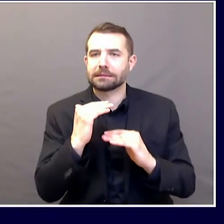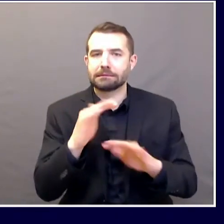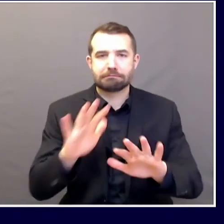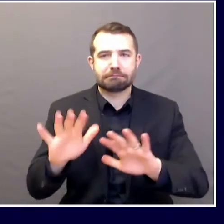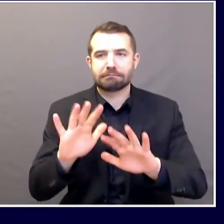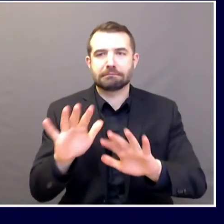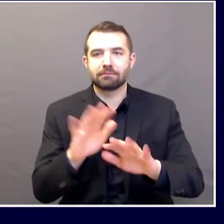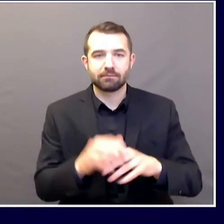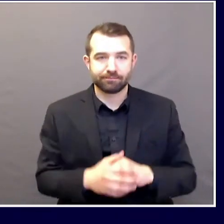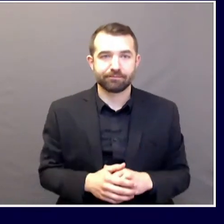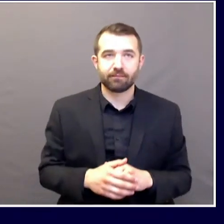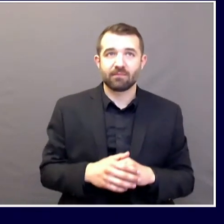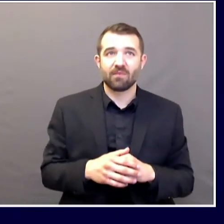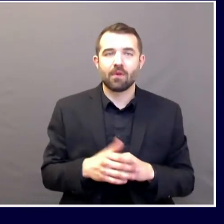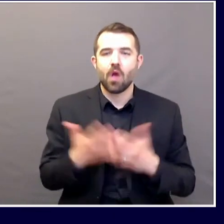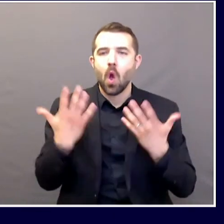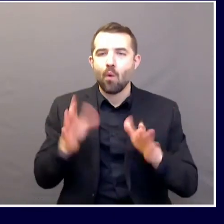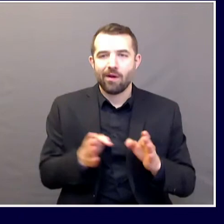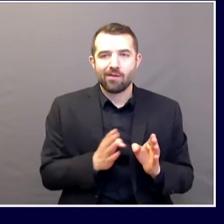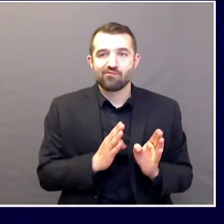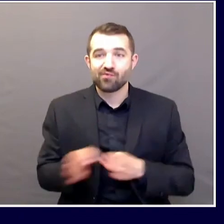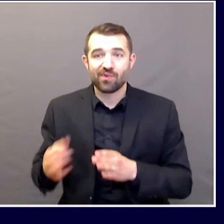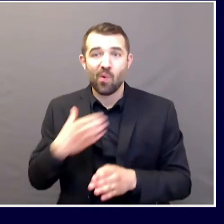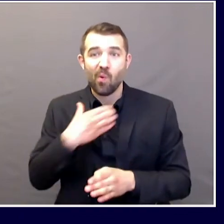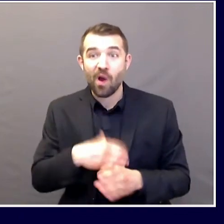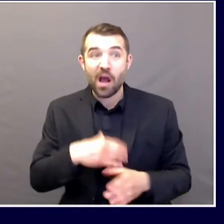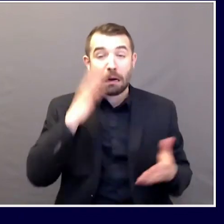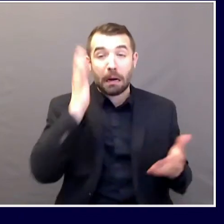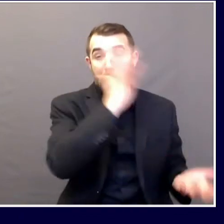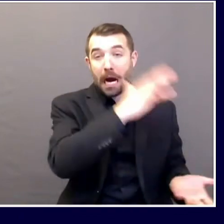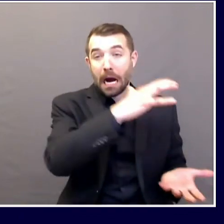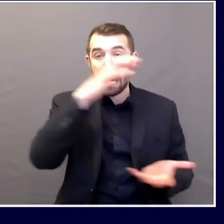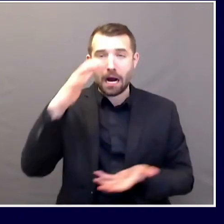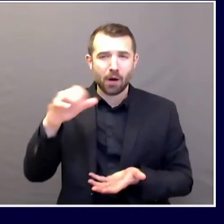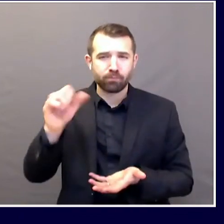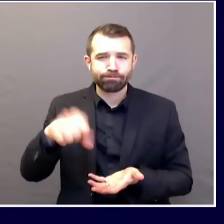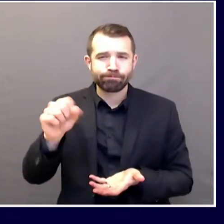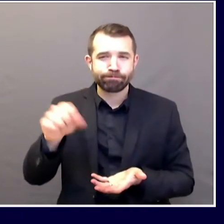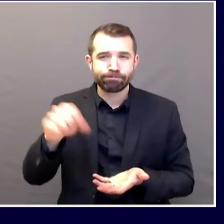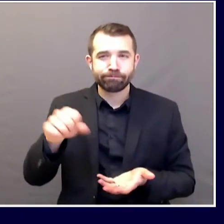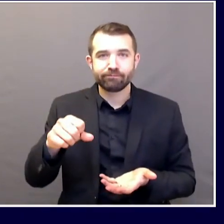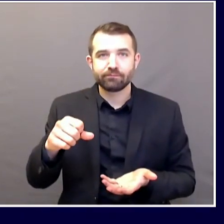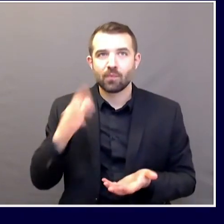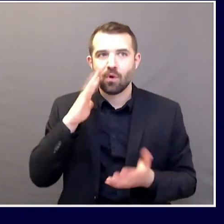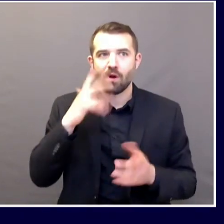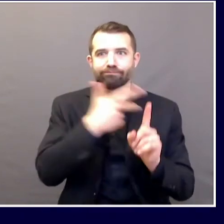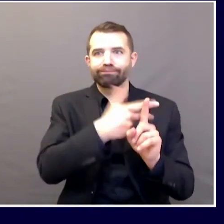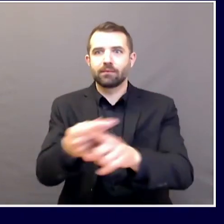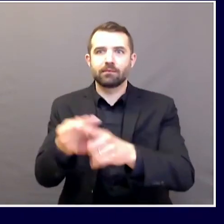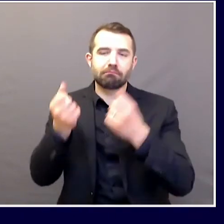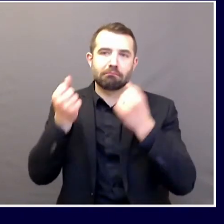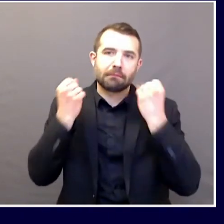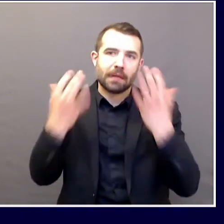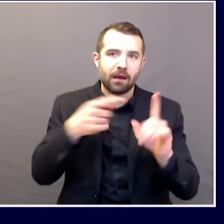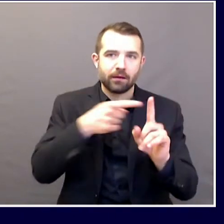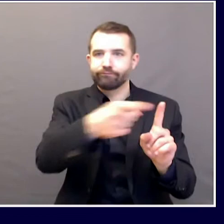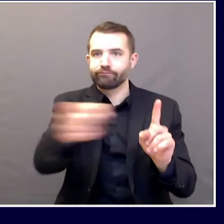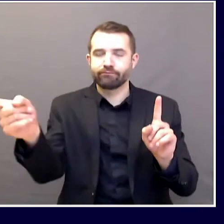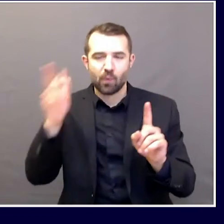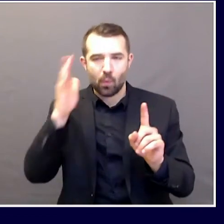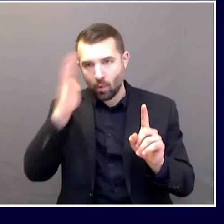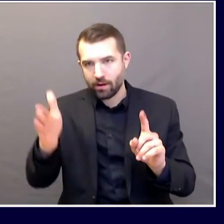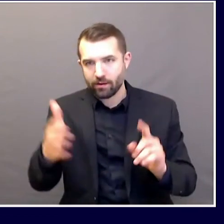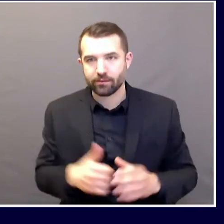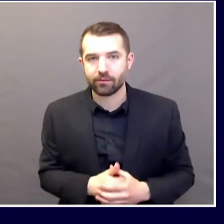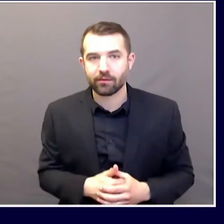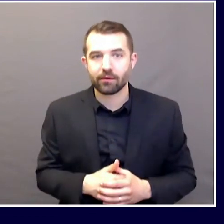And so I wish we had more vaccine, because that means we could push it to providers who could get it into arms as quickly as possible. But